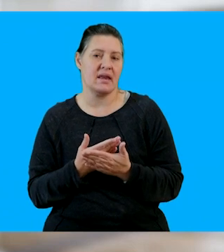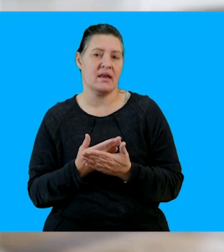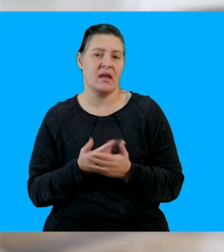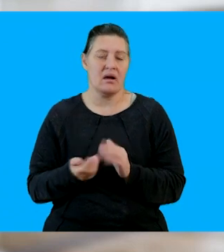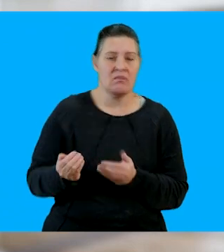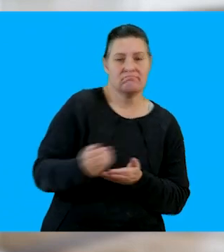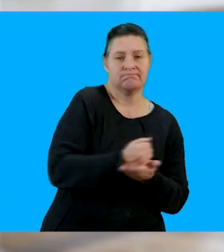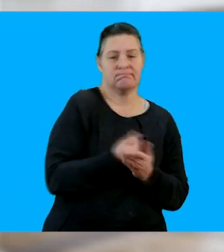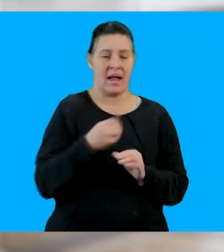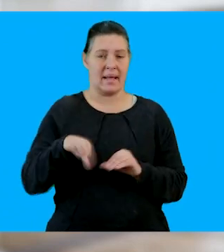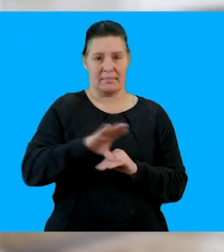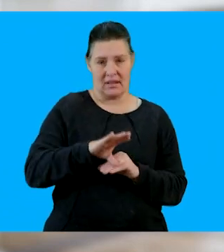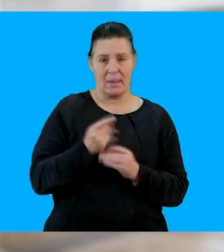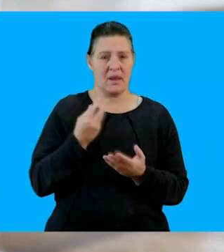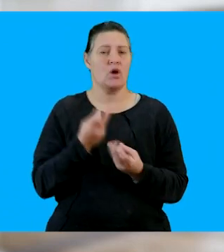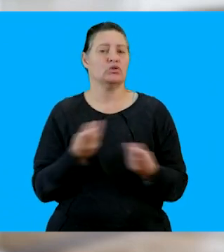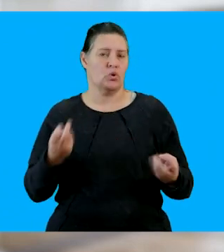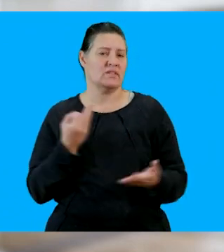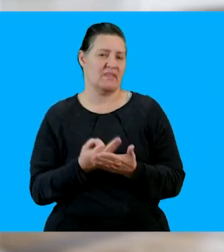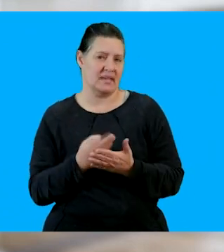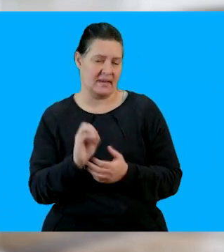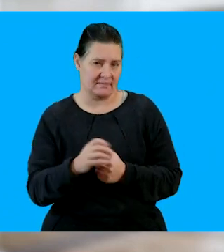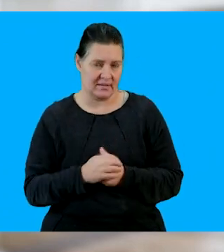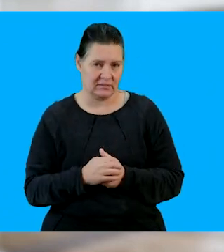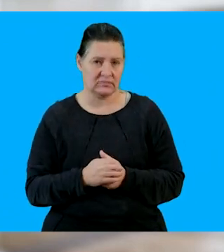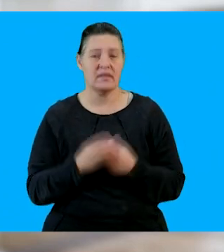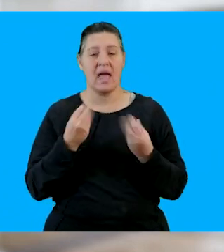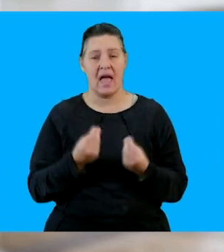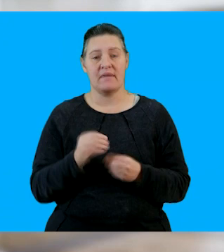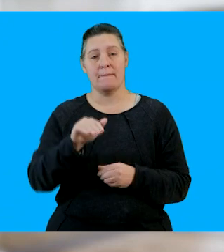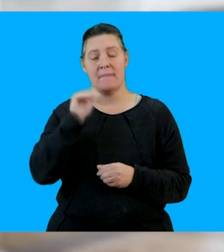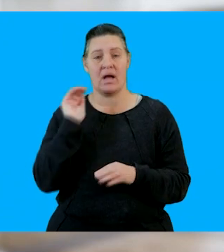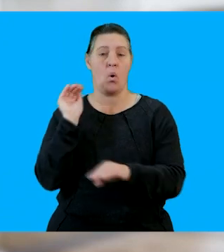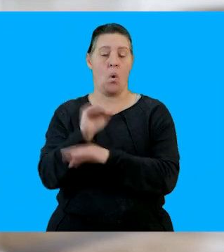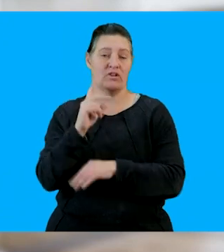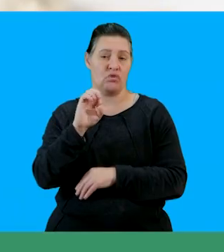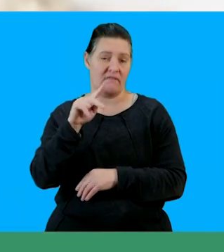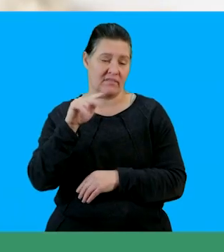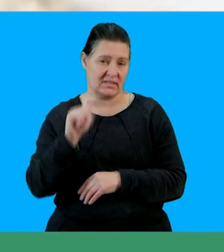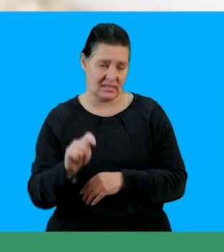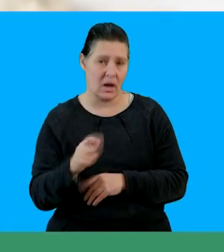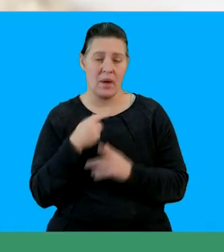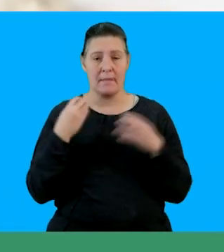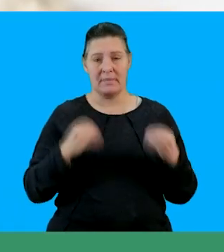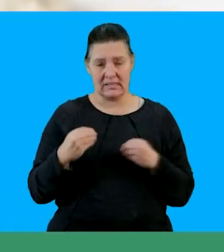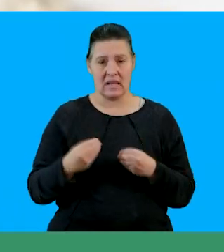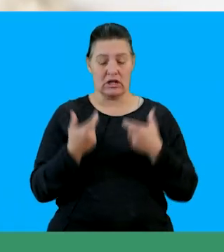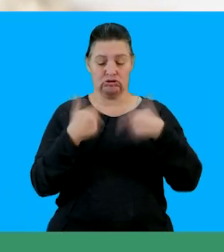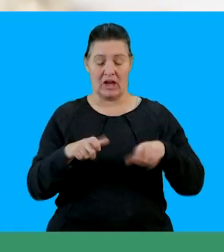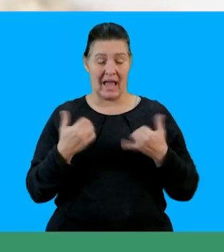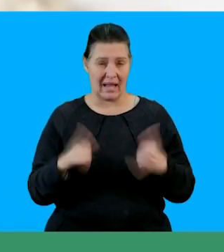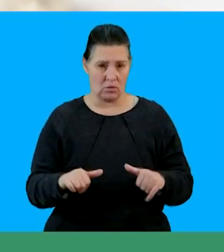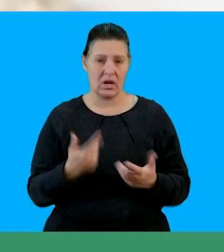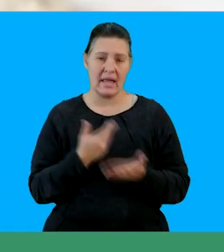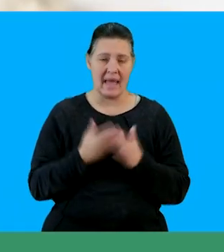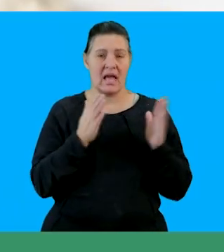raise capital. It's another source of funding. Then we have bank overdraft. Businesses with a current check